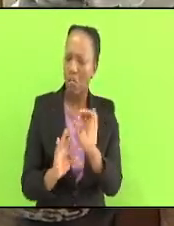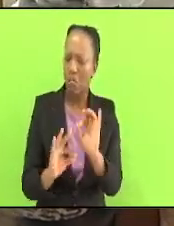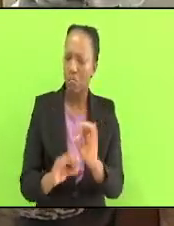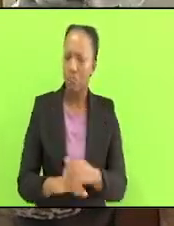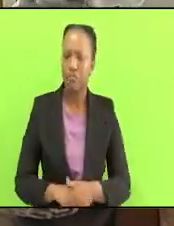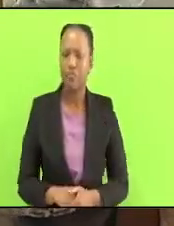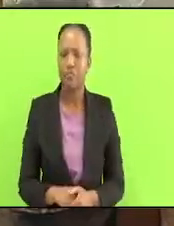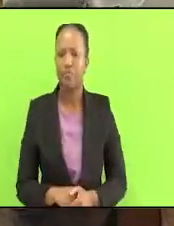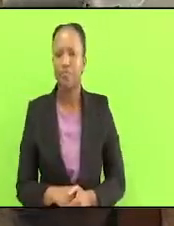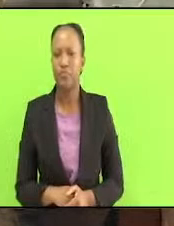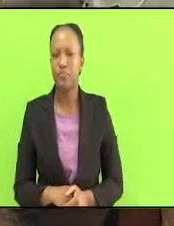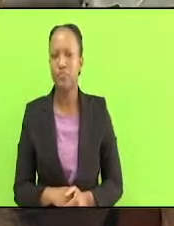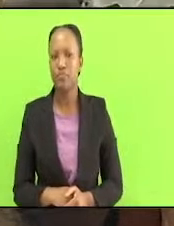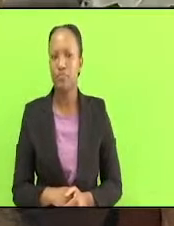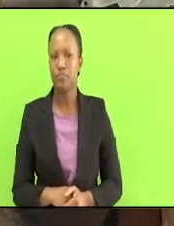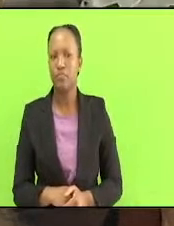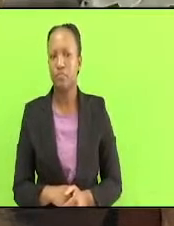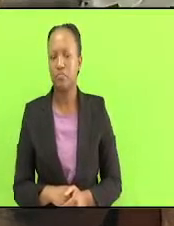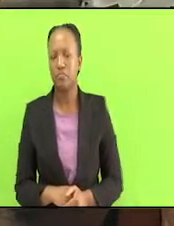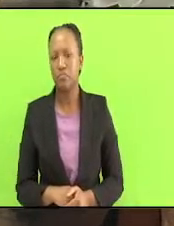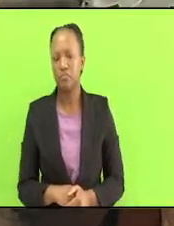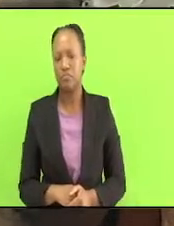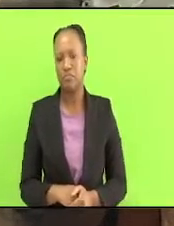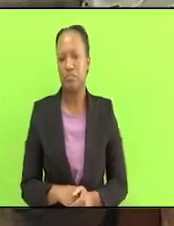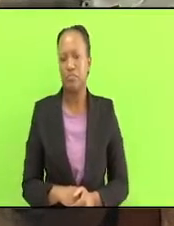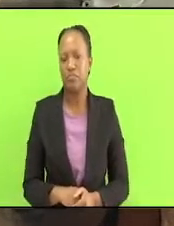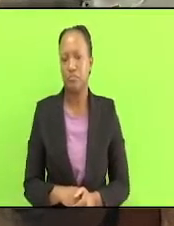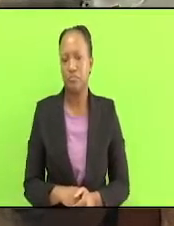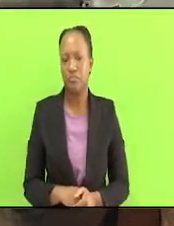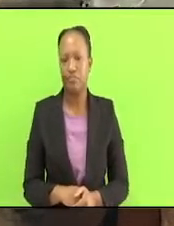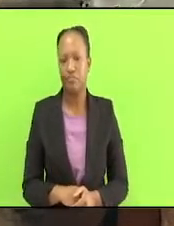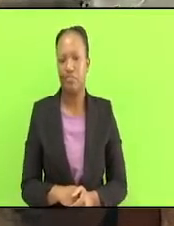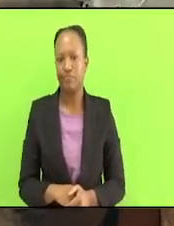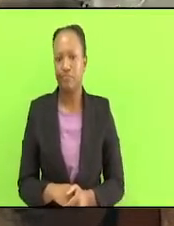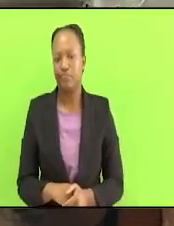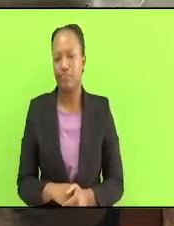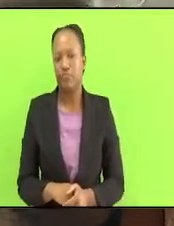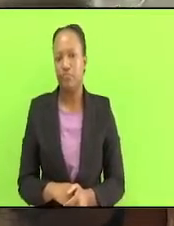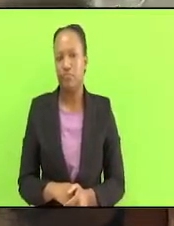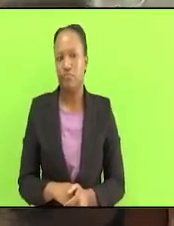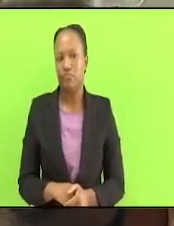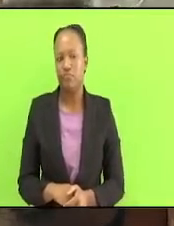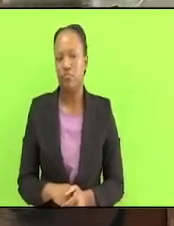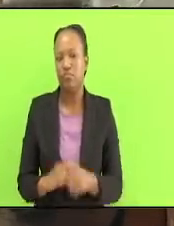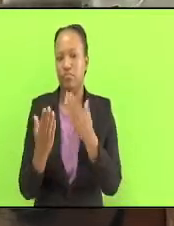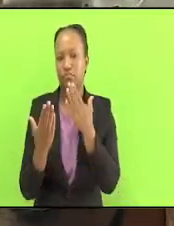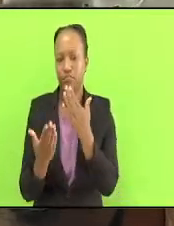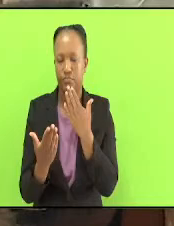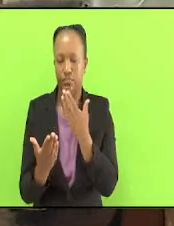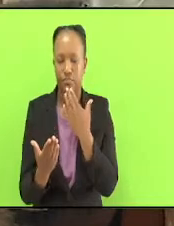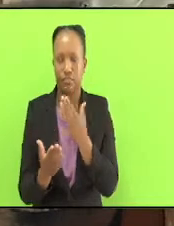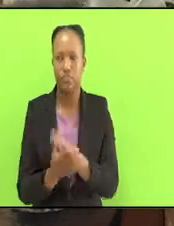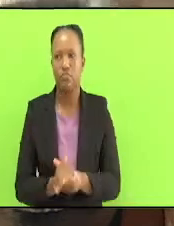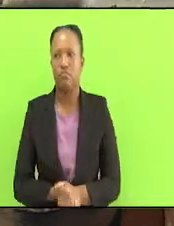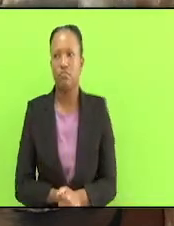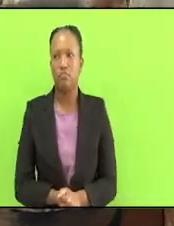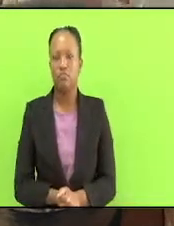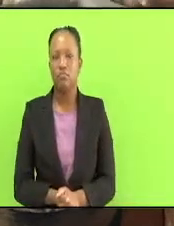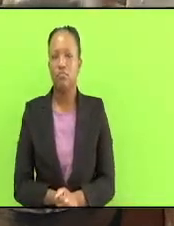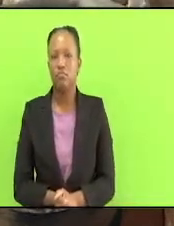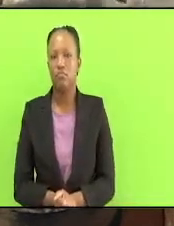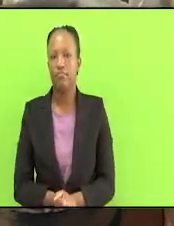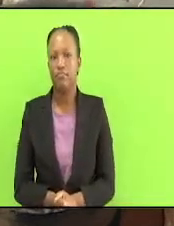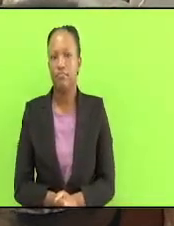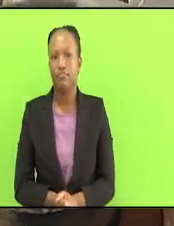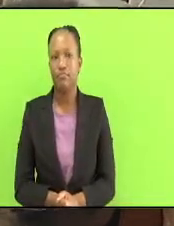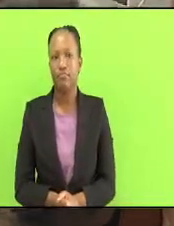could actually keep our town as clean as we used to have it. Ke a leboga. Thank you.